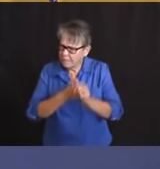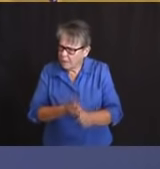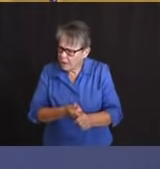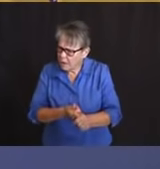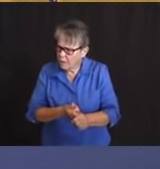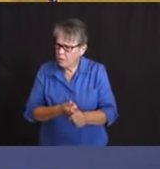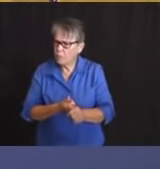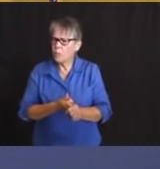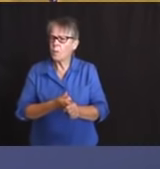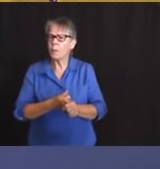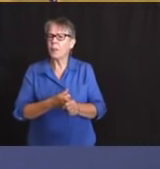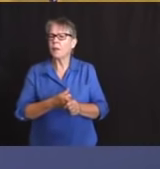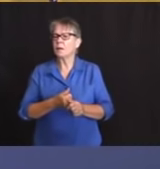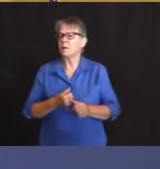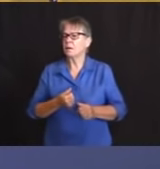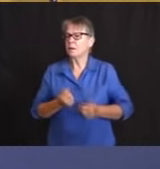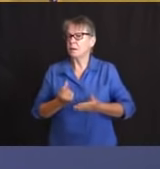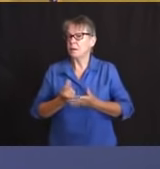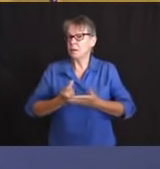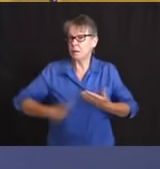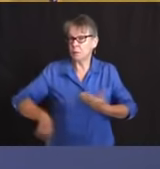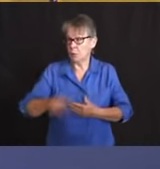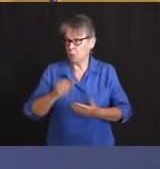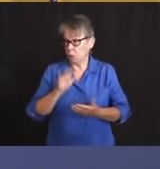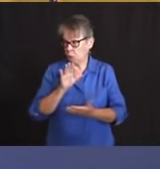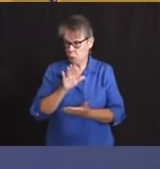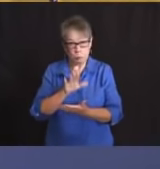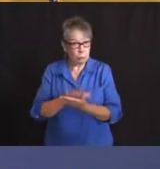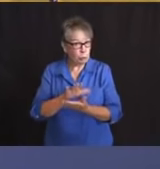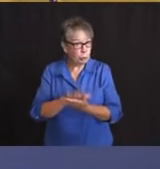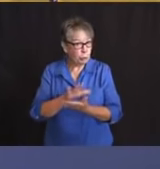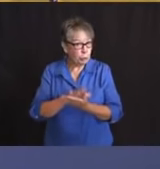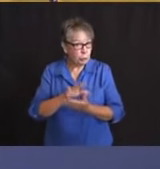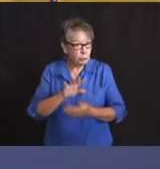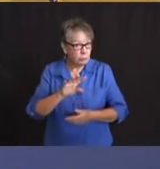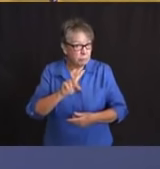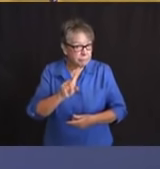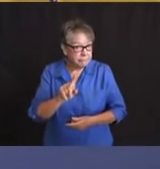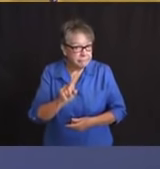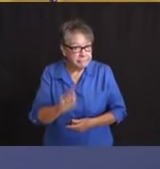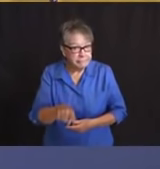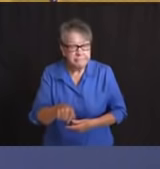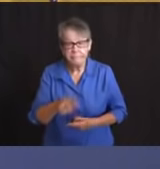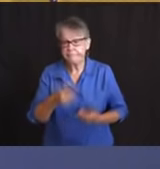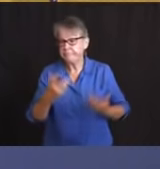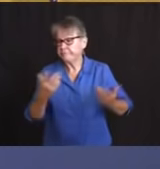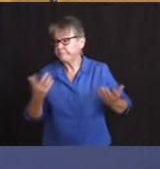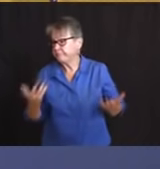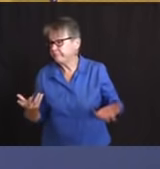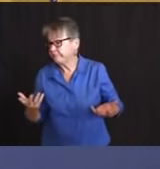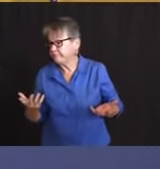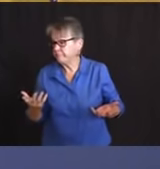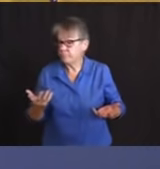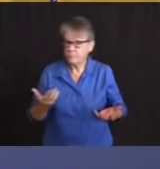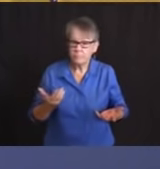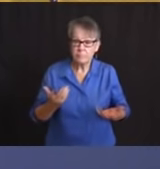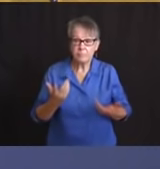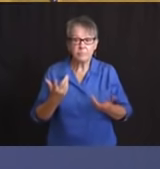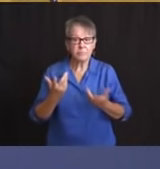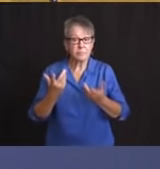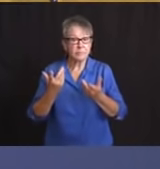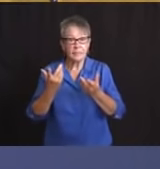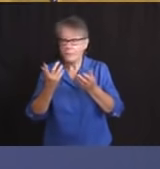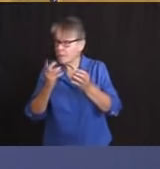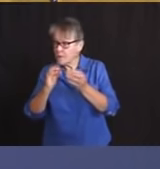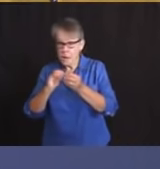we have always known. The fact of the matter is that the numbers were sufficiently good for a sufficiently prolonged period of